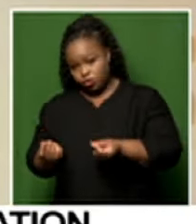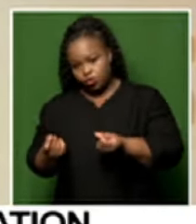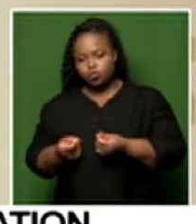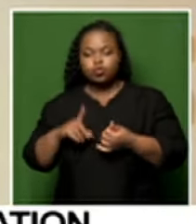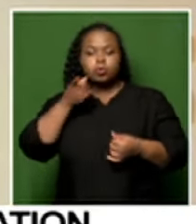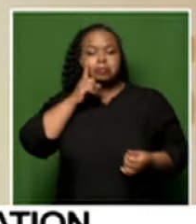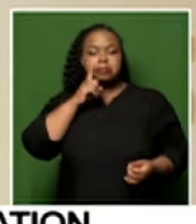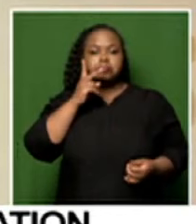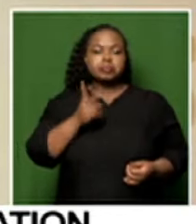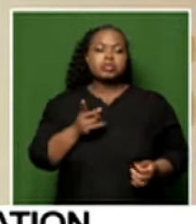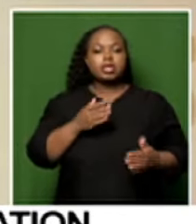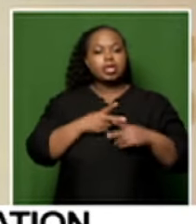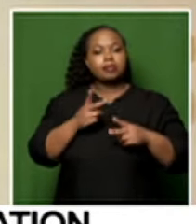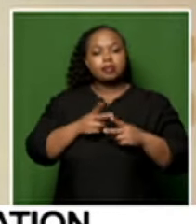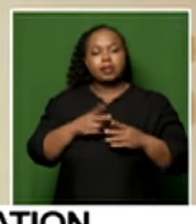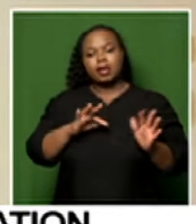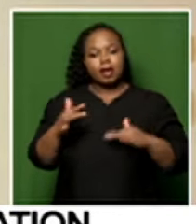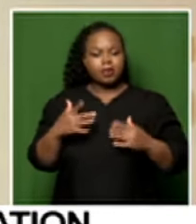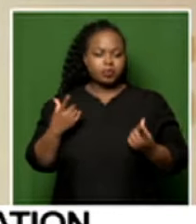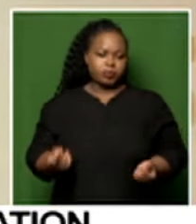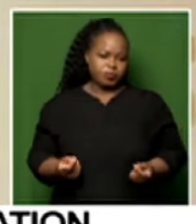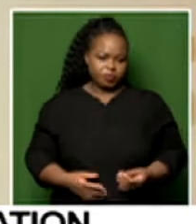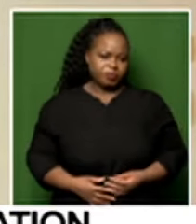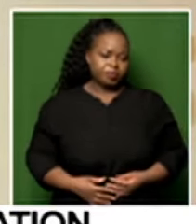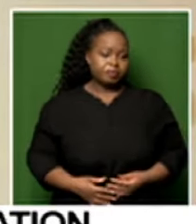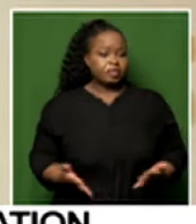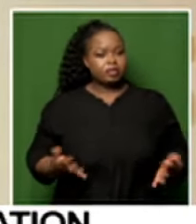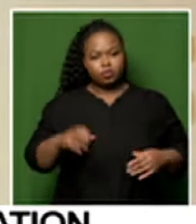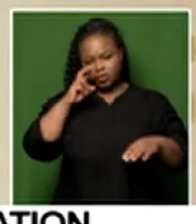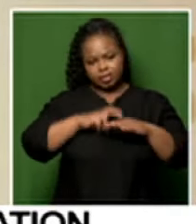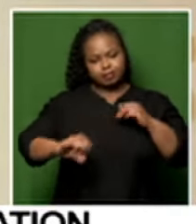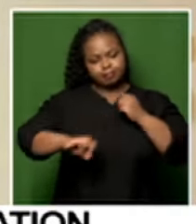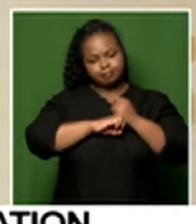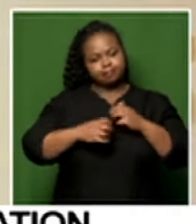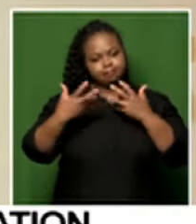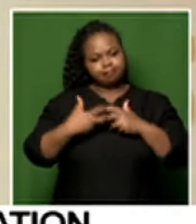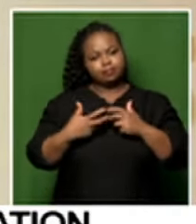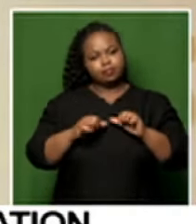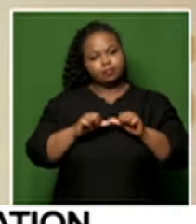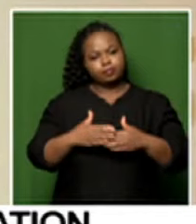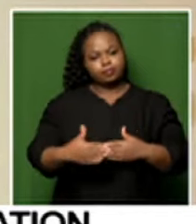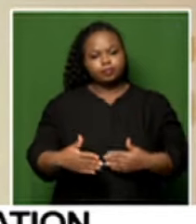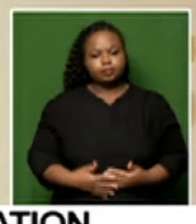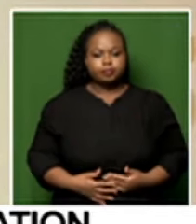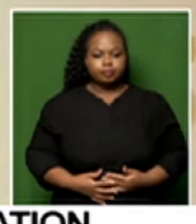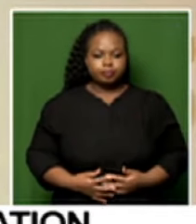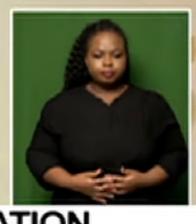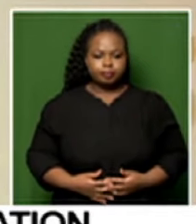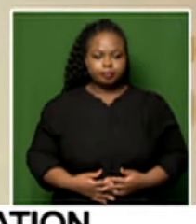to see how things are unfolding on the ground. So we will need support and cooperation as we move along.